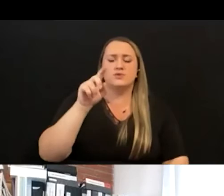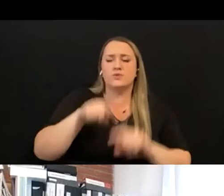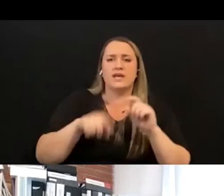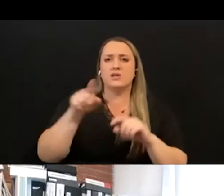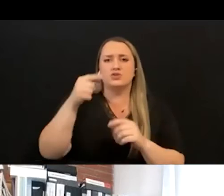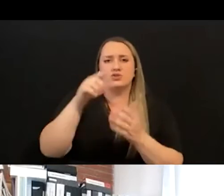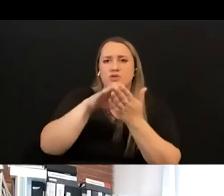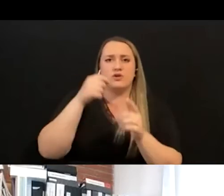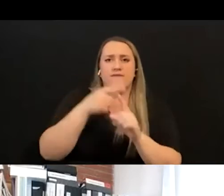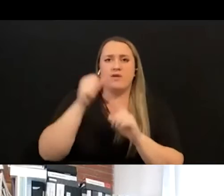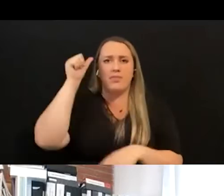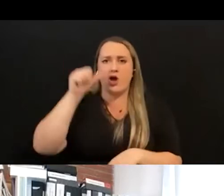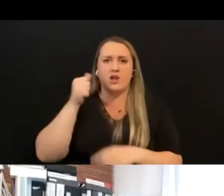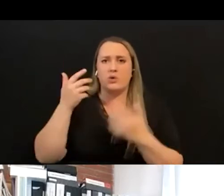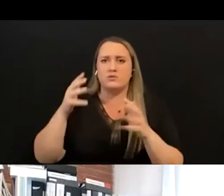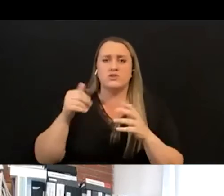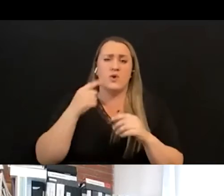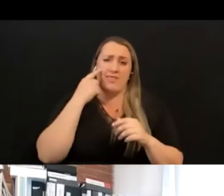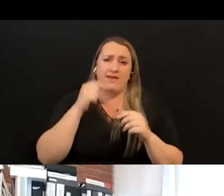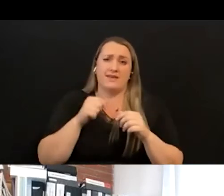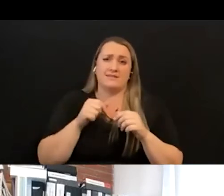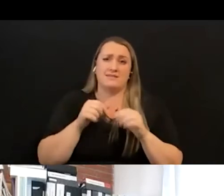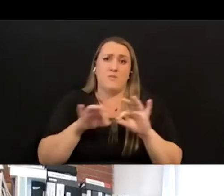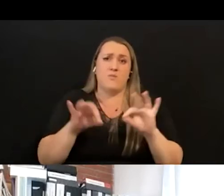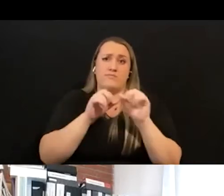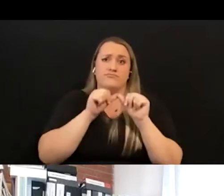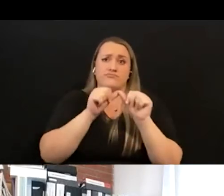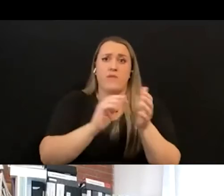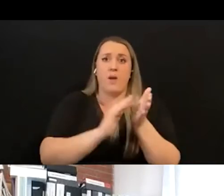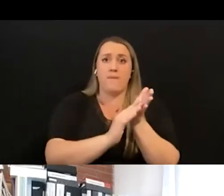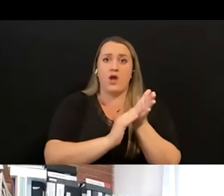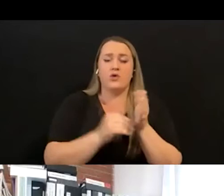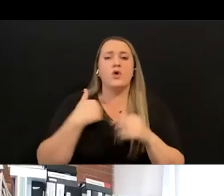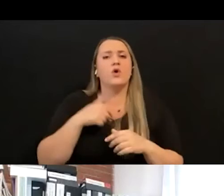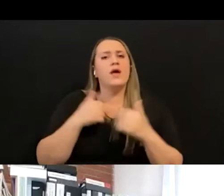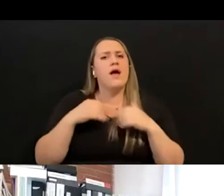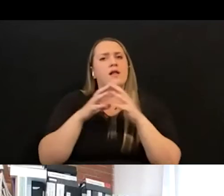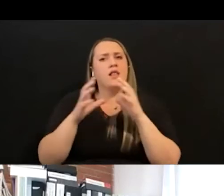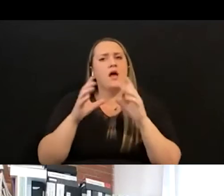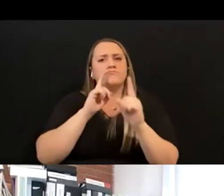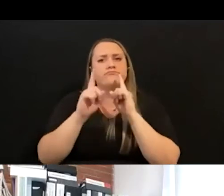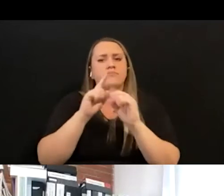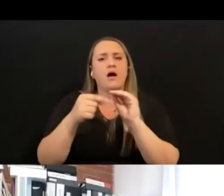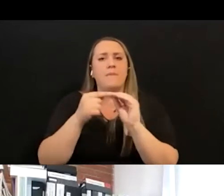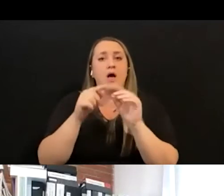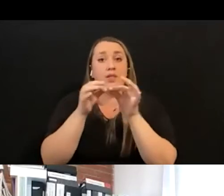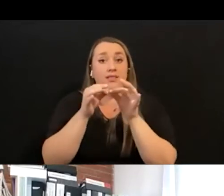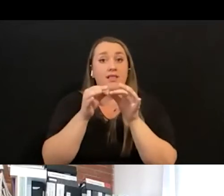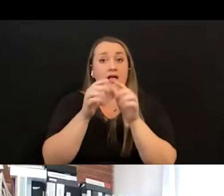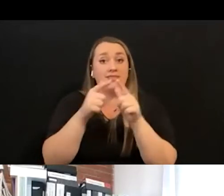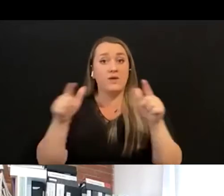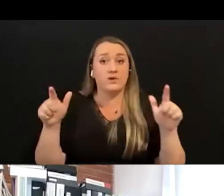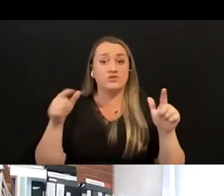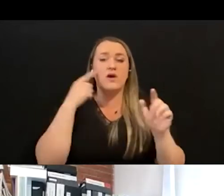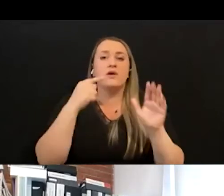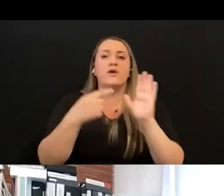Braille going as much as possible. And we also had conversations about language too. So for instance, there are